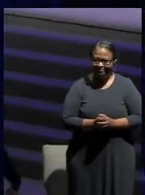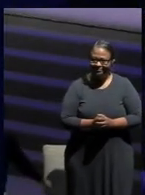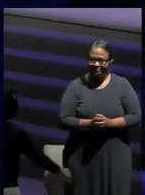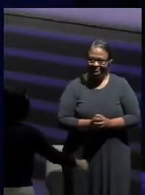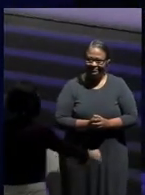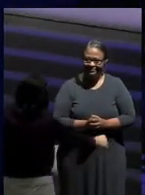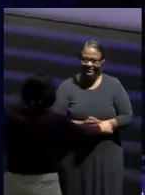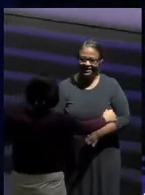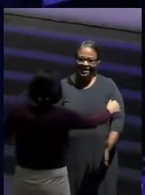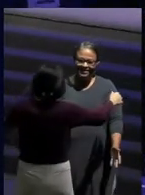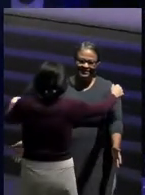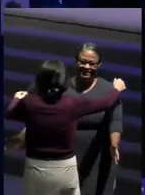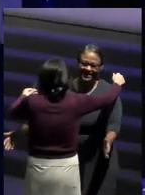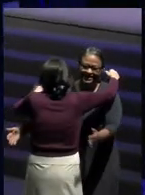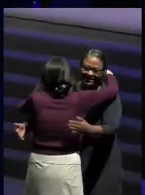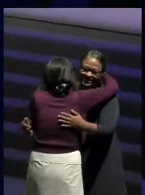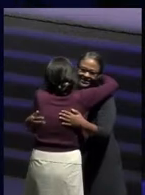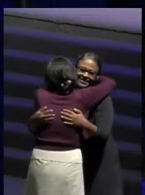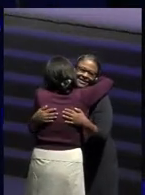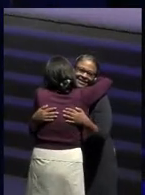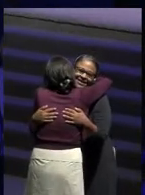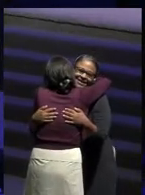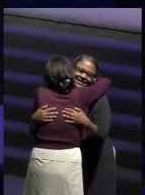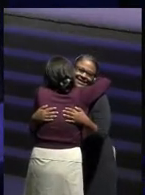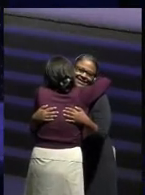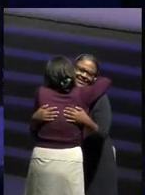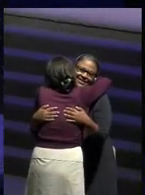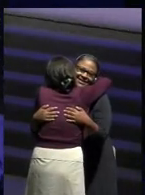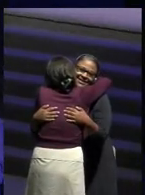The Lord is certainly good, isn't he?